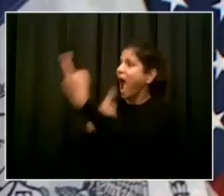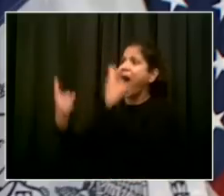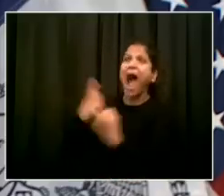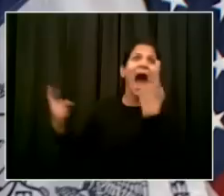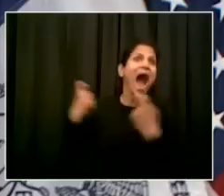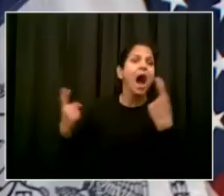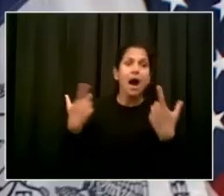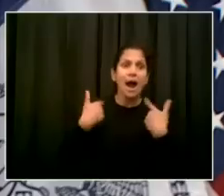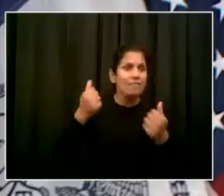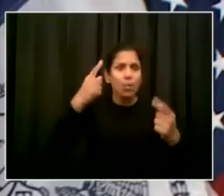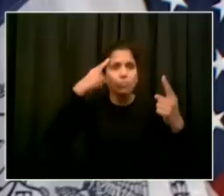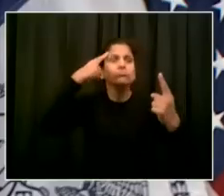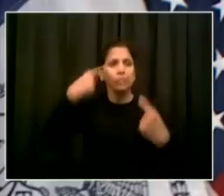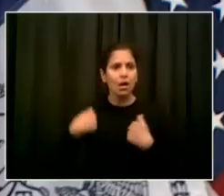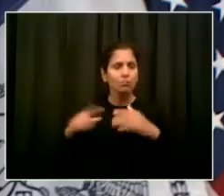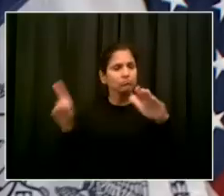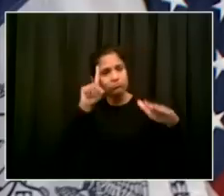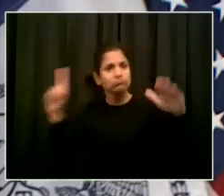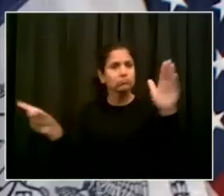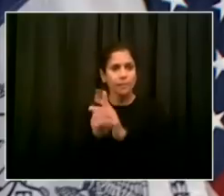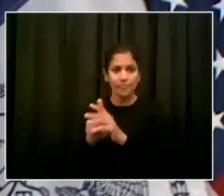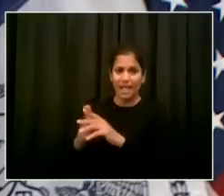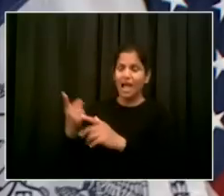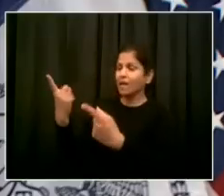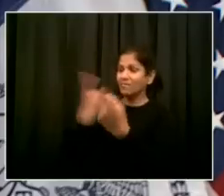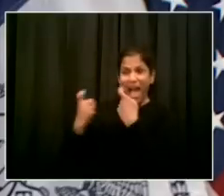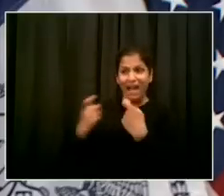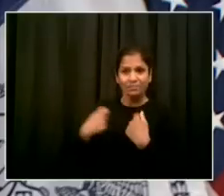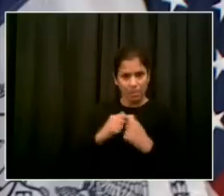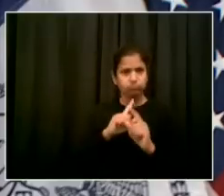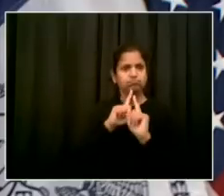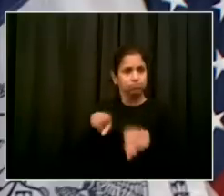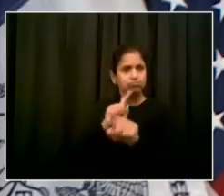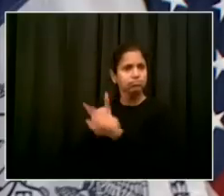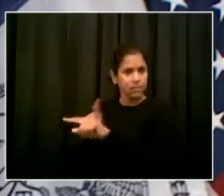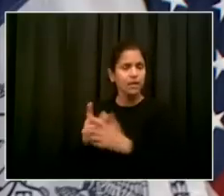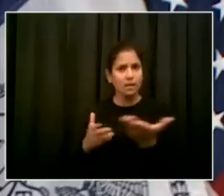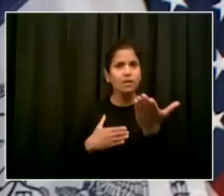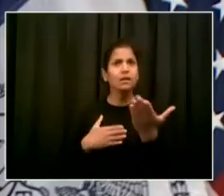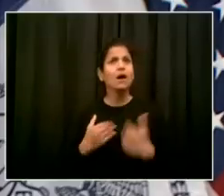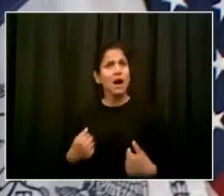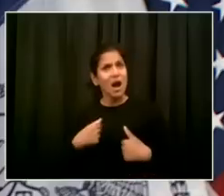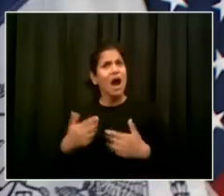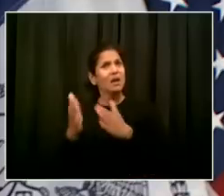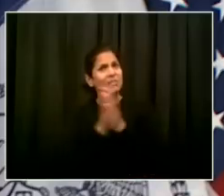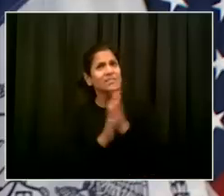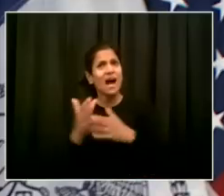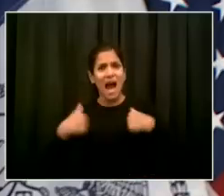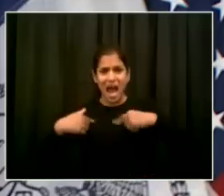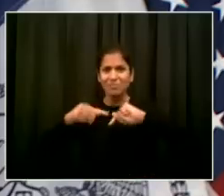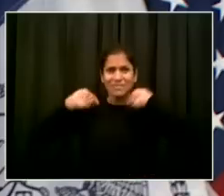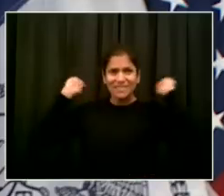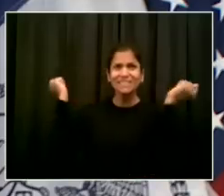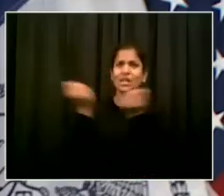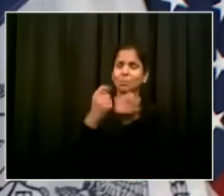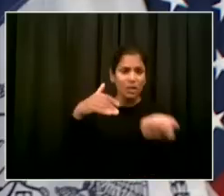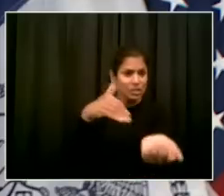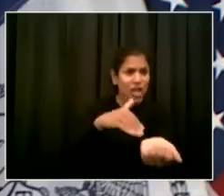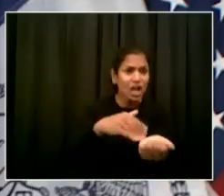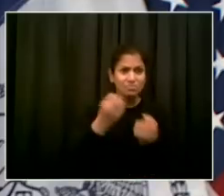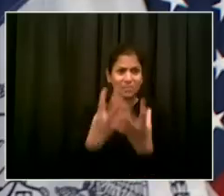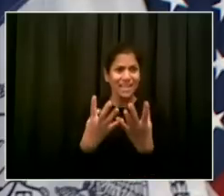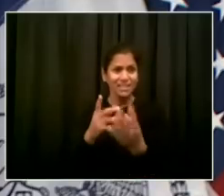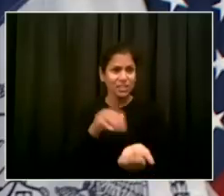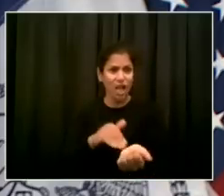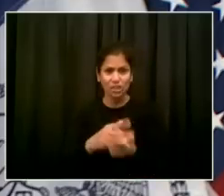providers, doctors and nurses and other healthcare providers in the communities, of the communities, to speak out as well and educate people directly at the